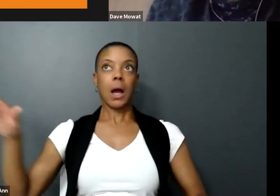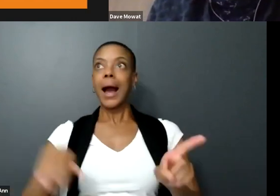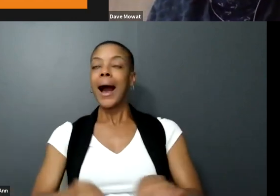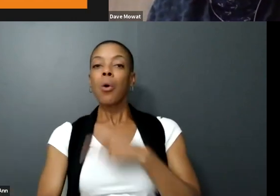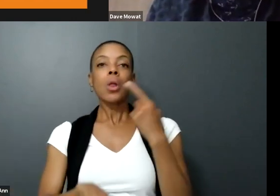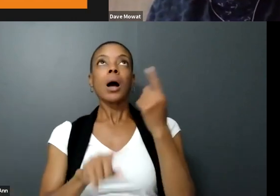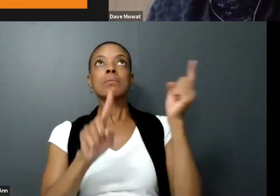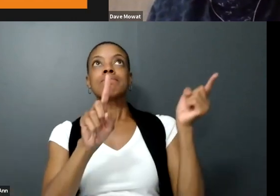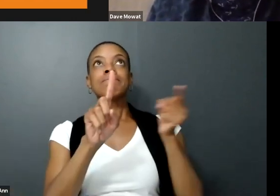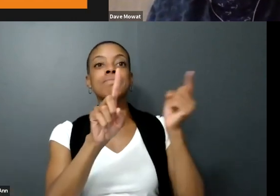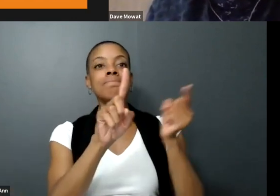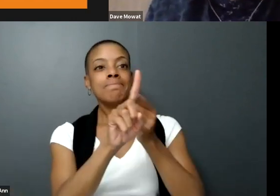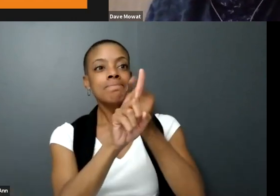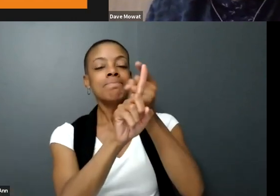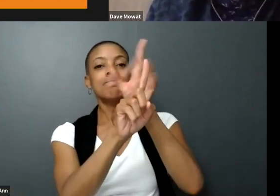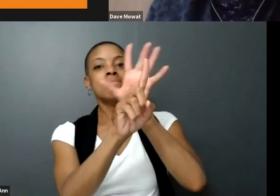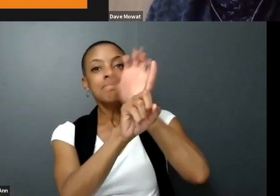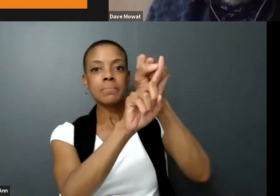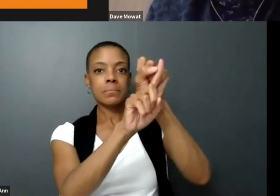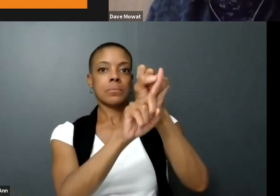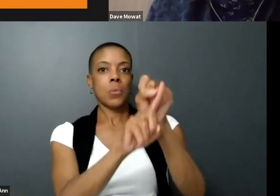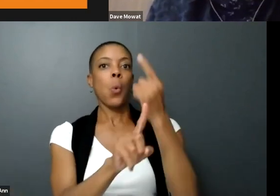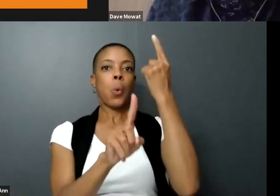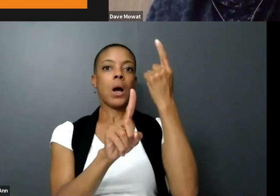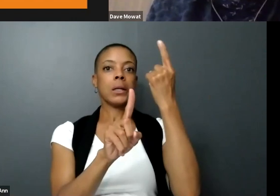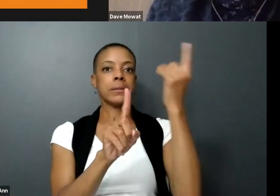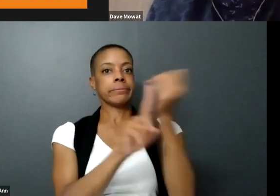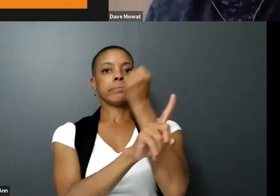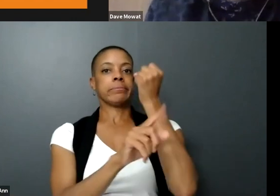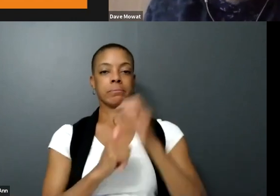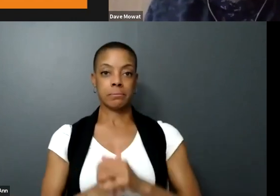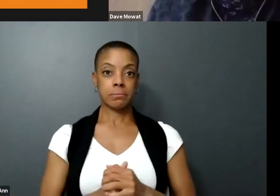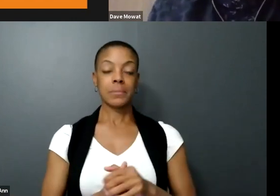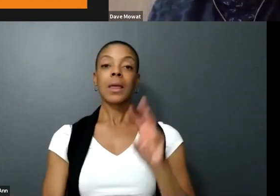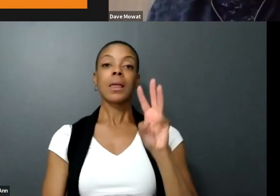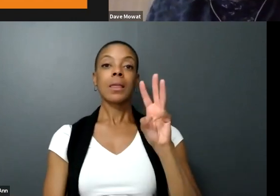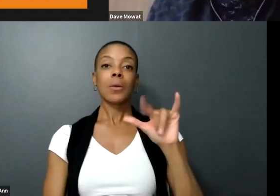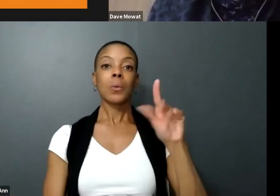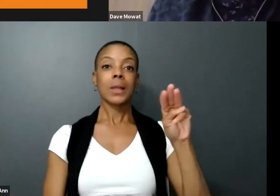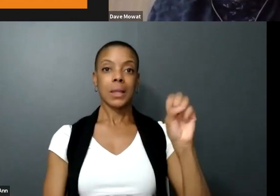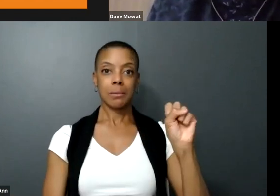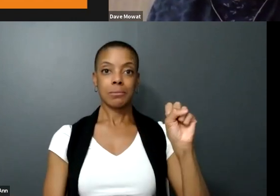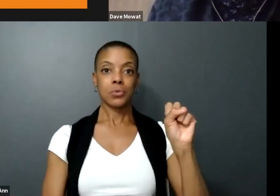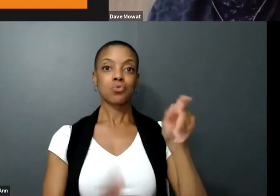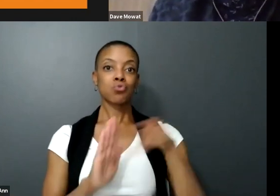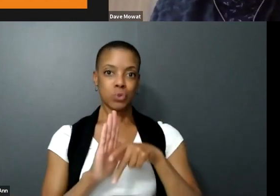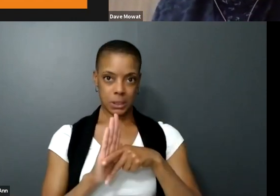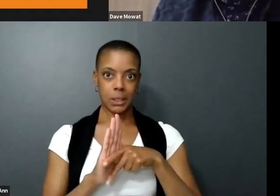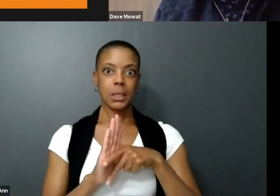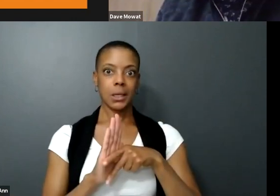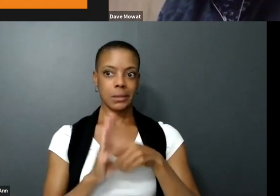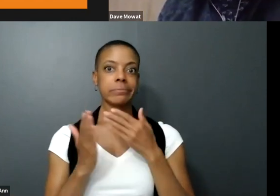one's, you know, objective. And the Williams Treaty's settlement agreement is another example of how long it takes sometimes to